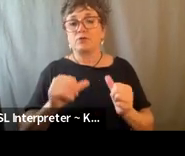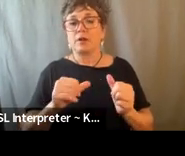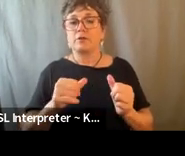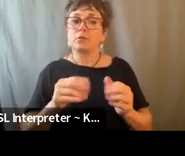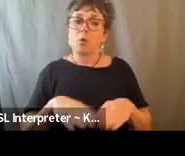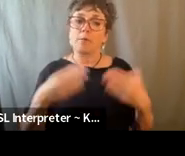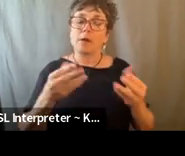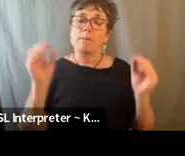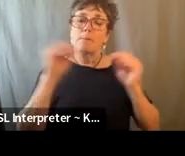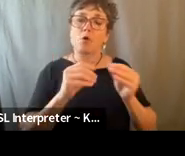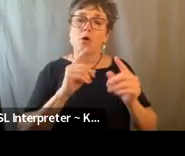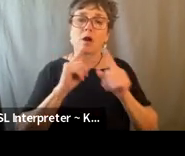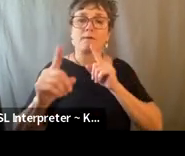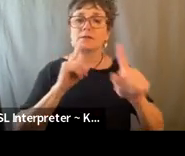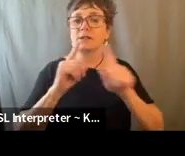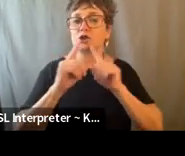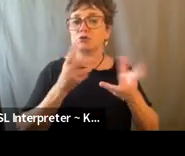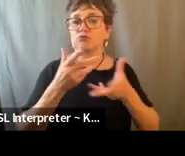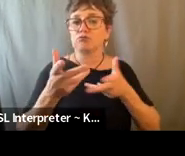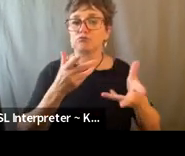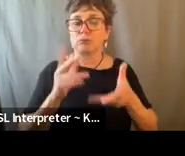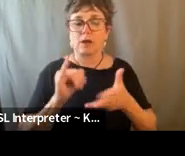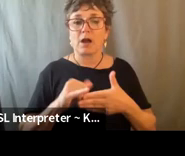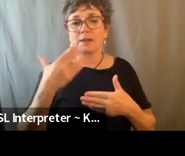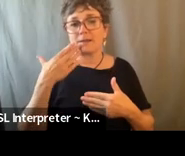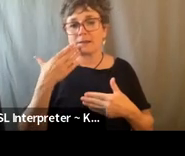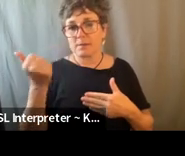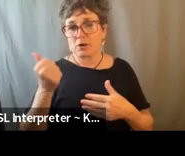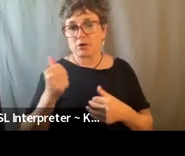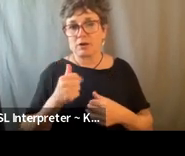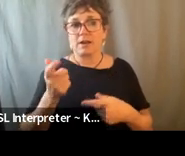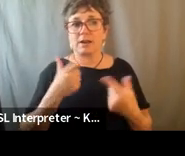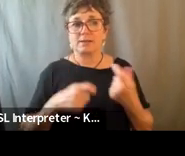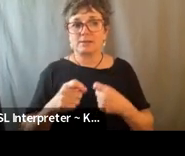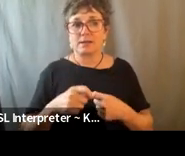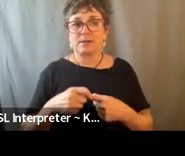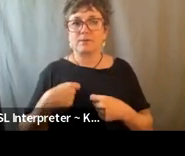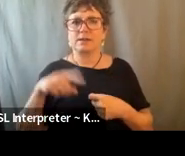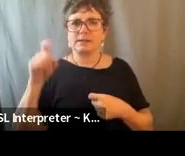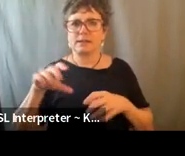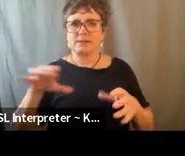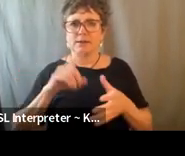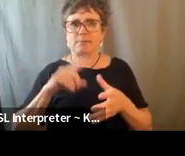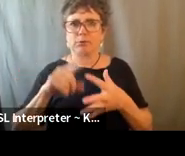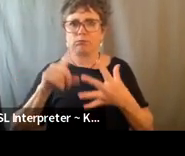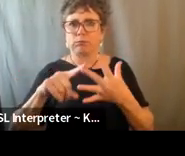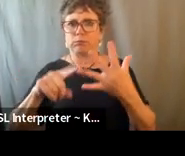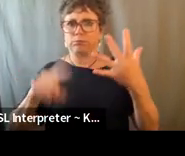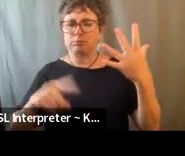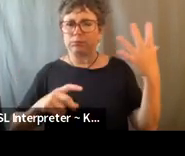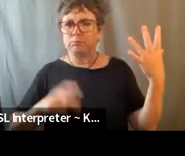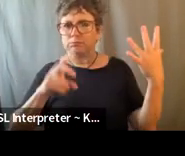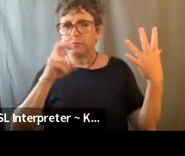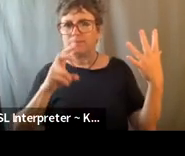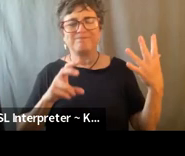I think that, you know, it can be more refreshing instead of something that just needs to be done. Yeah, absolutely. I